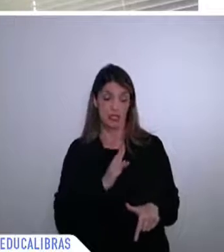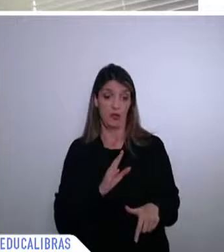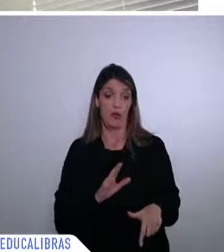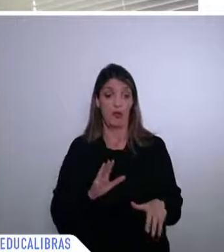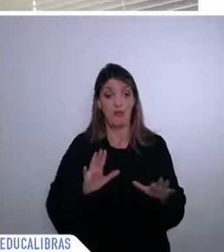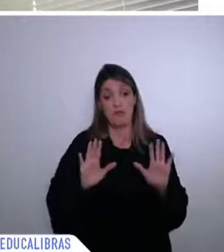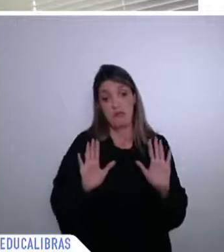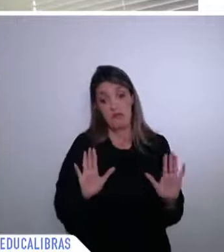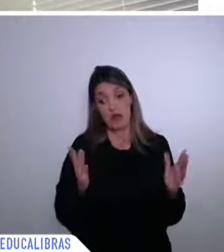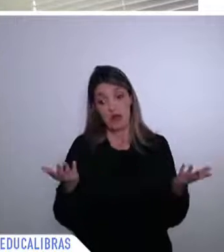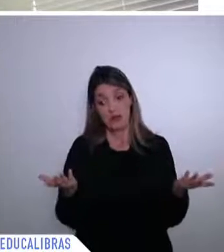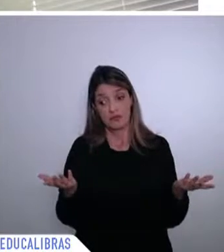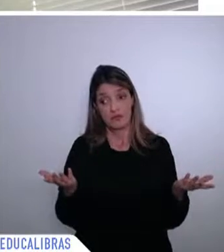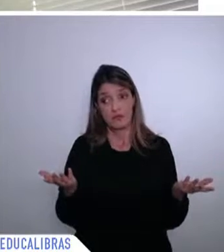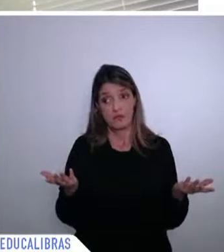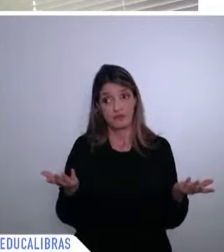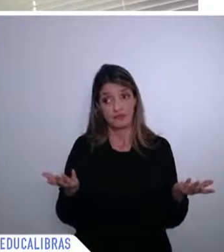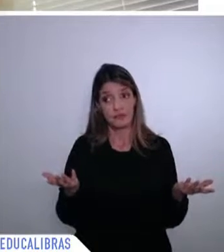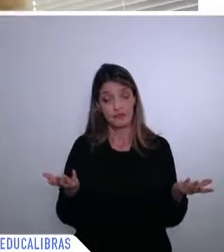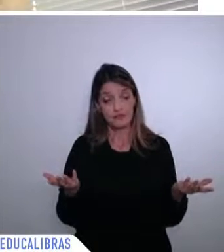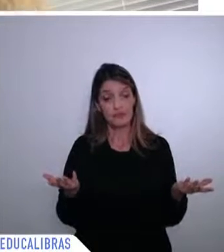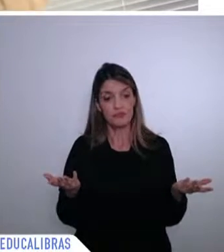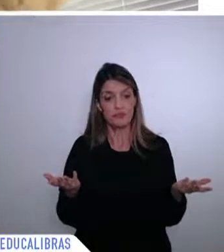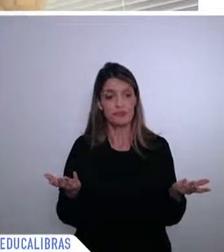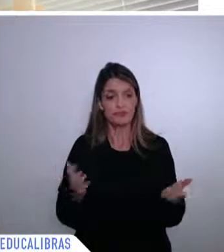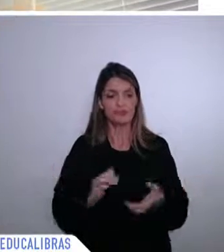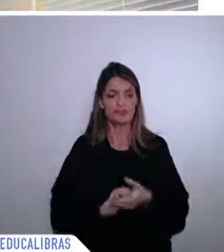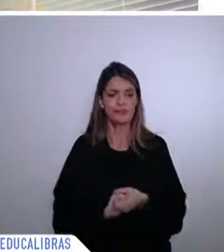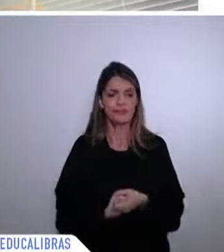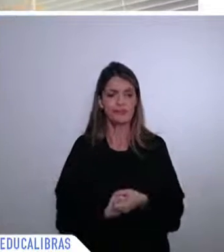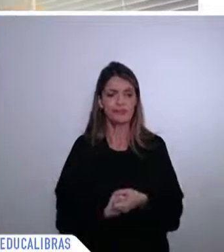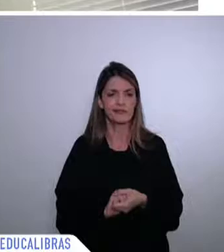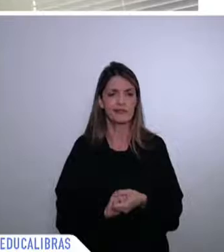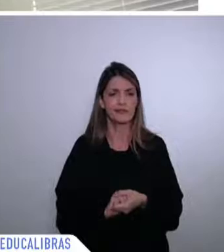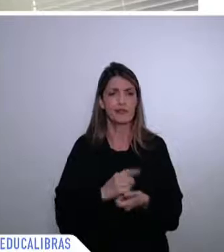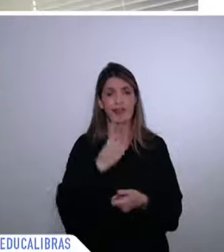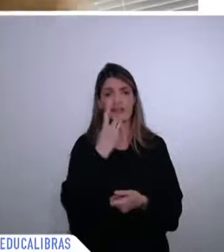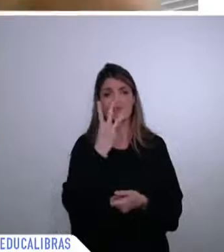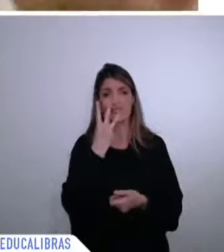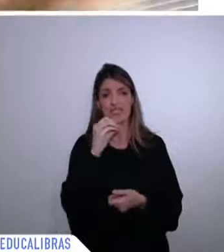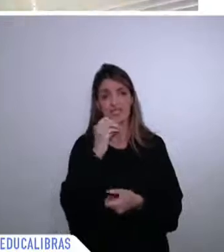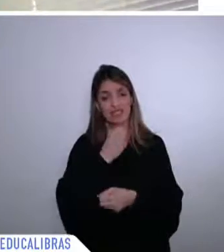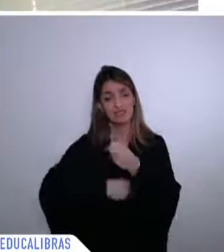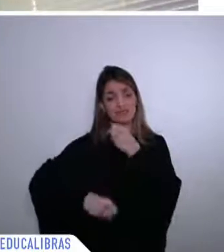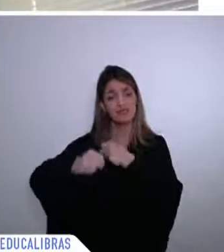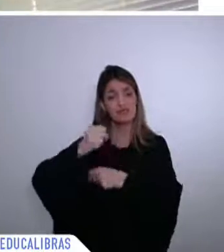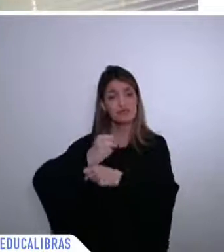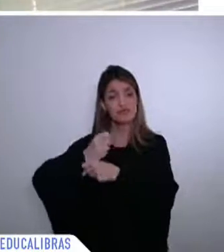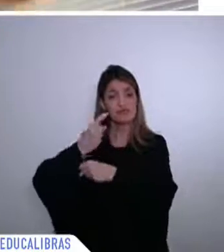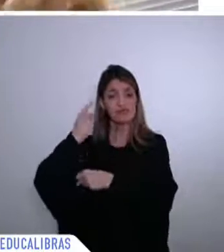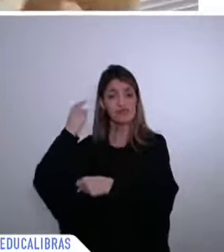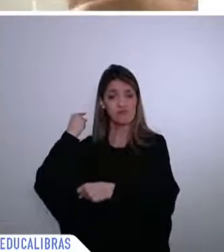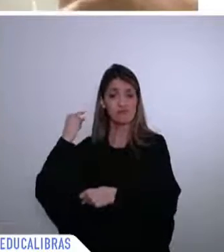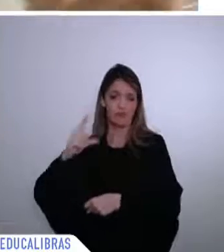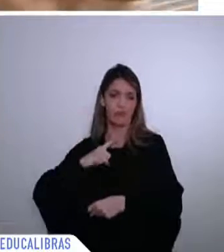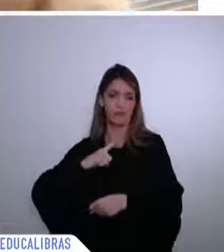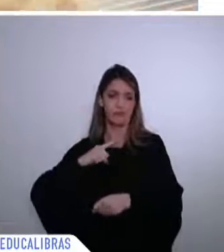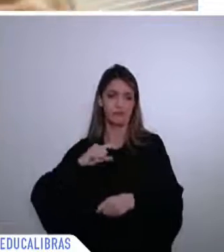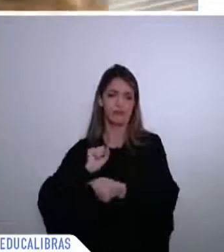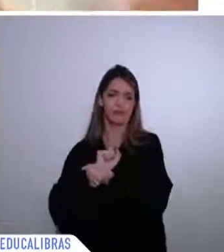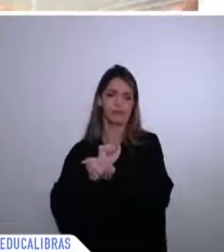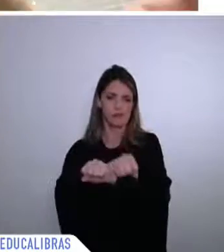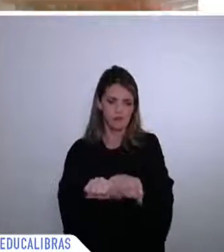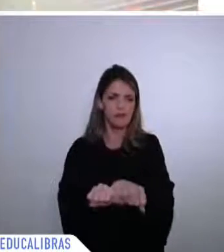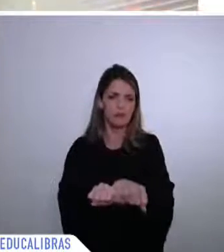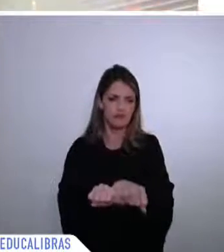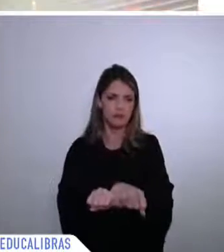legislation for fighting informal posts in the labor marketplace. But I'd like to tell you that 130 years ago,